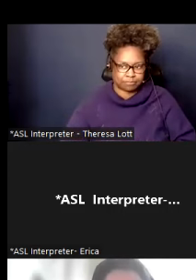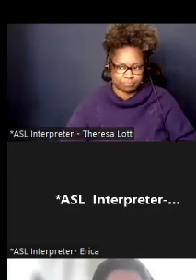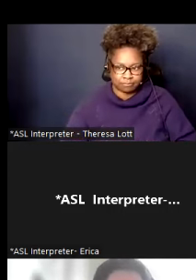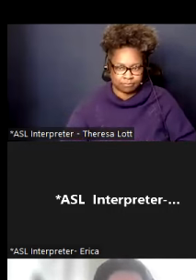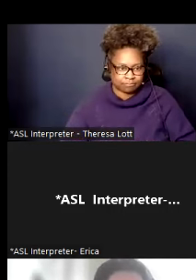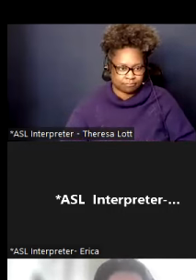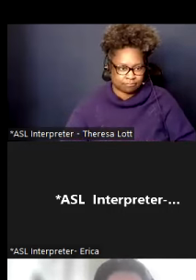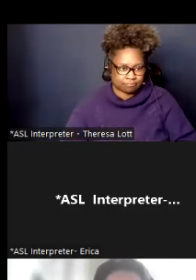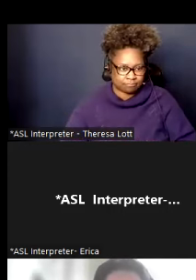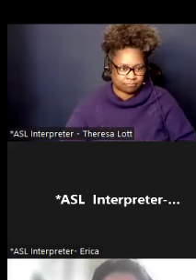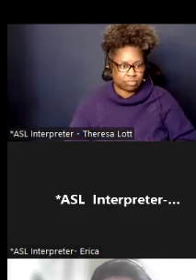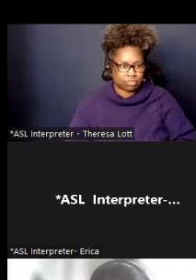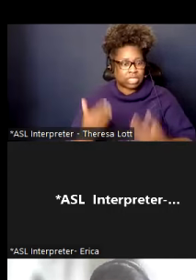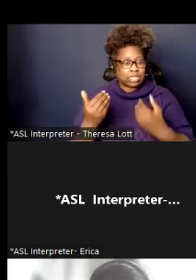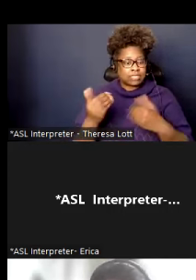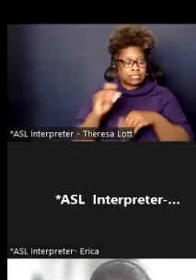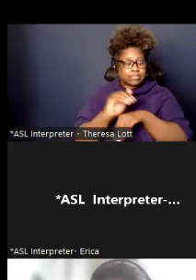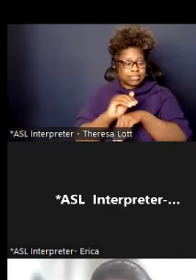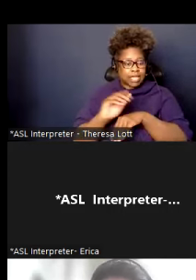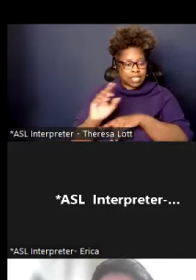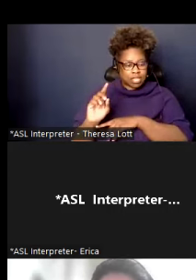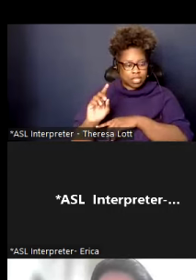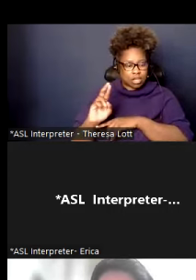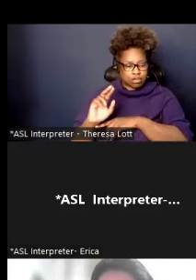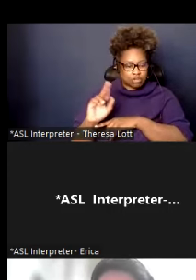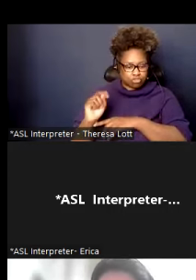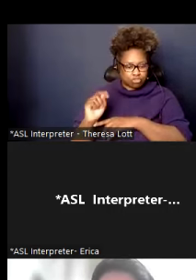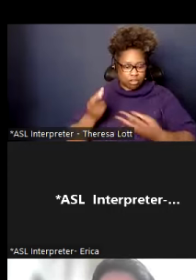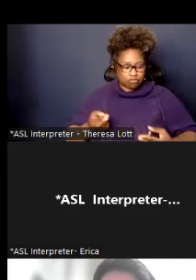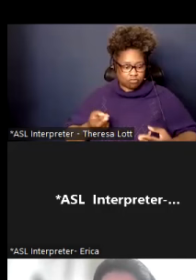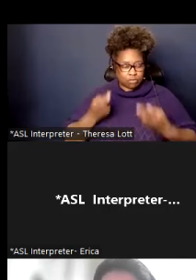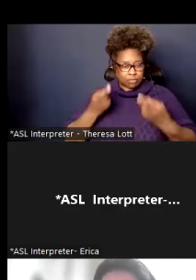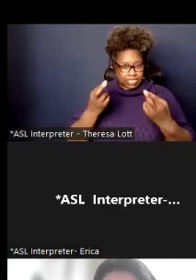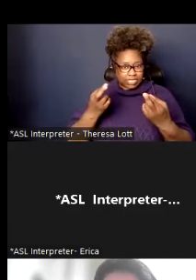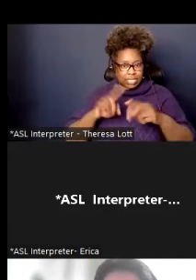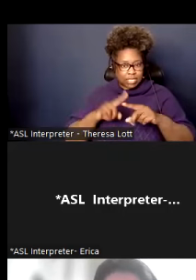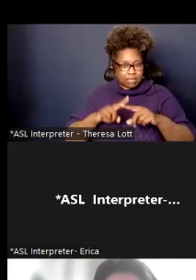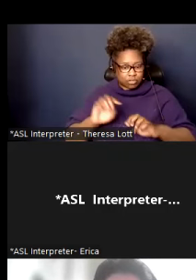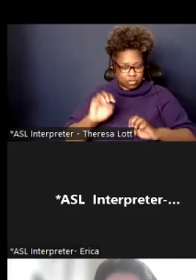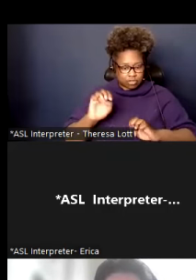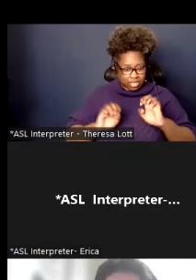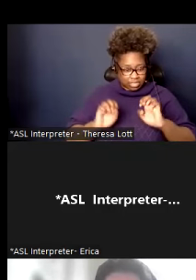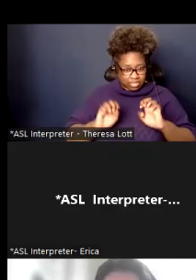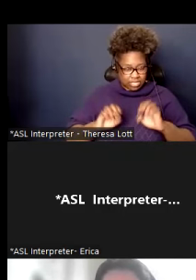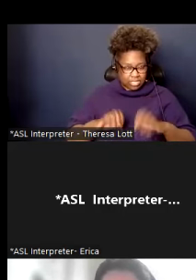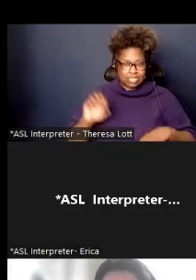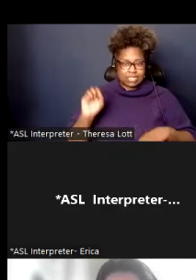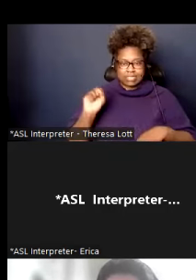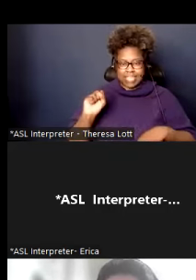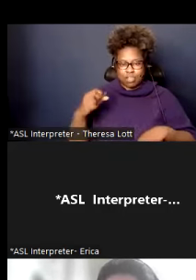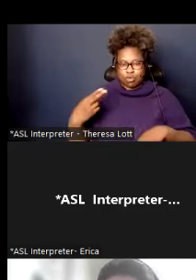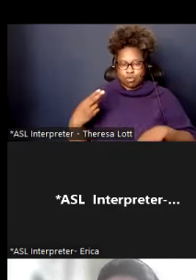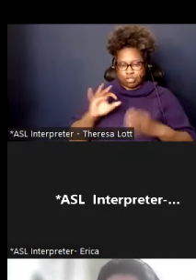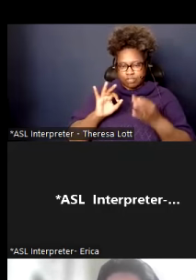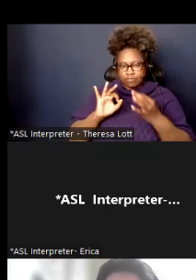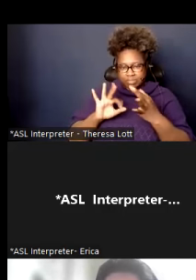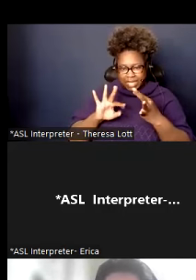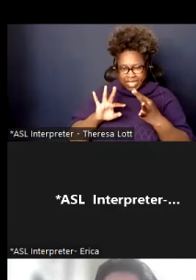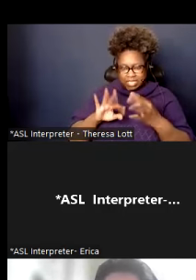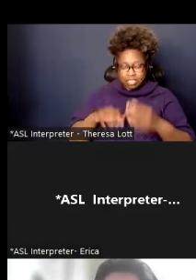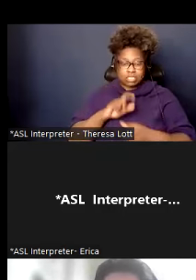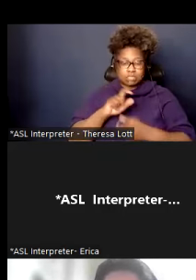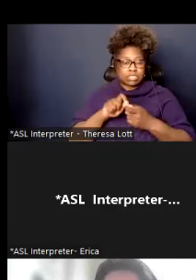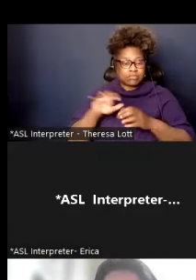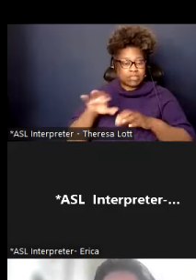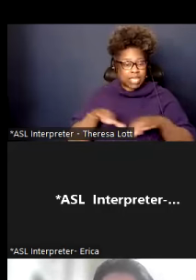Tonight, we're going to share our draft recommendations based on our evaluation and stakeholder feedback, specific actions that